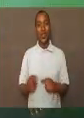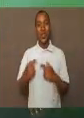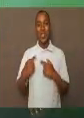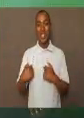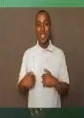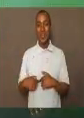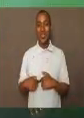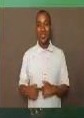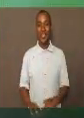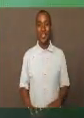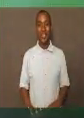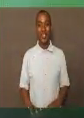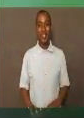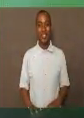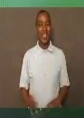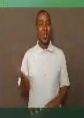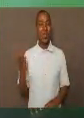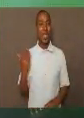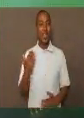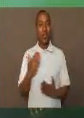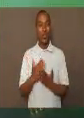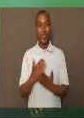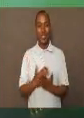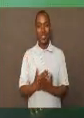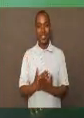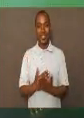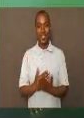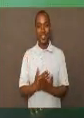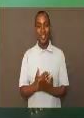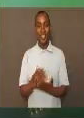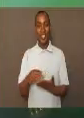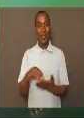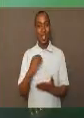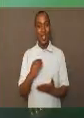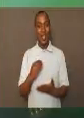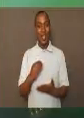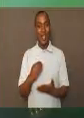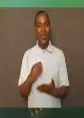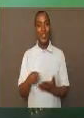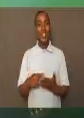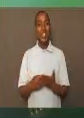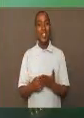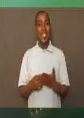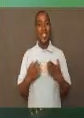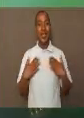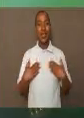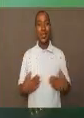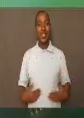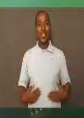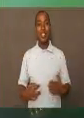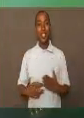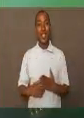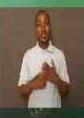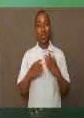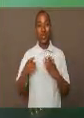heart. In our last lesson, we learned about the body's transport